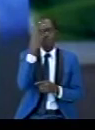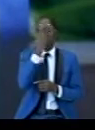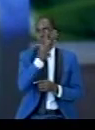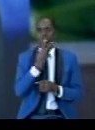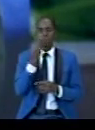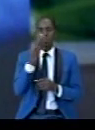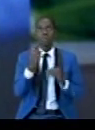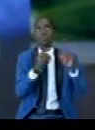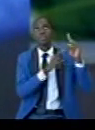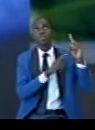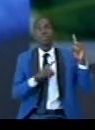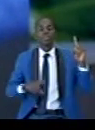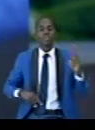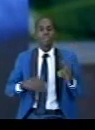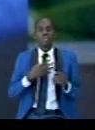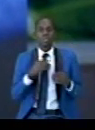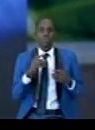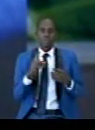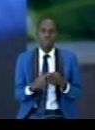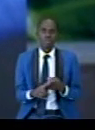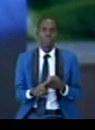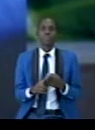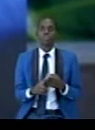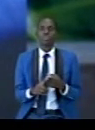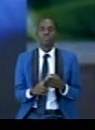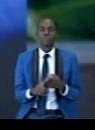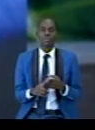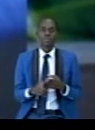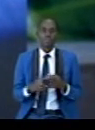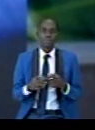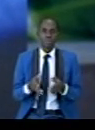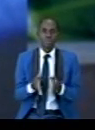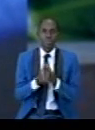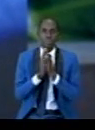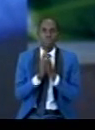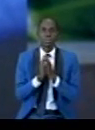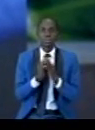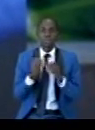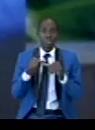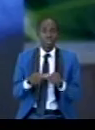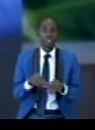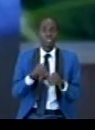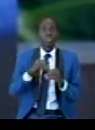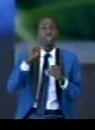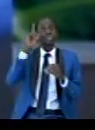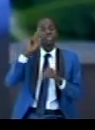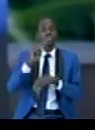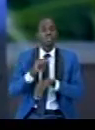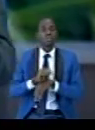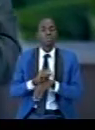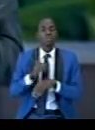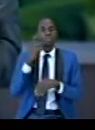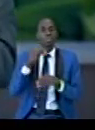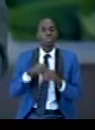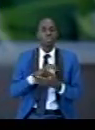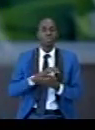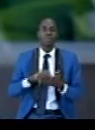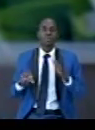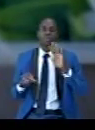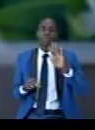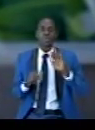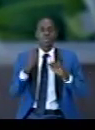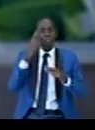Lord and to inquire in his temple. Look at verse 5. In verse 5, for in